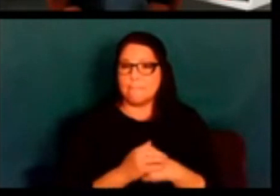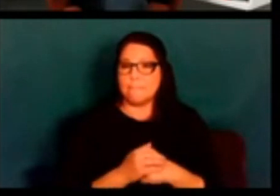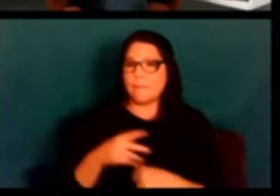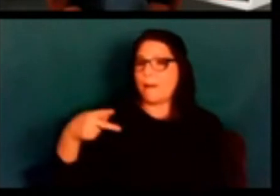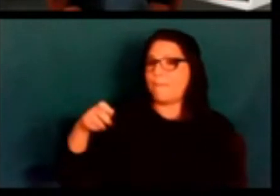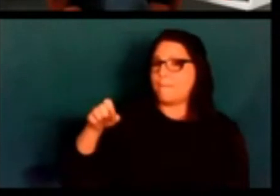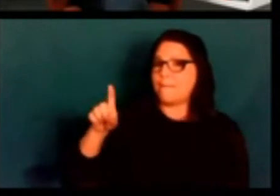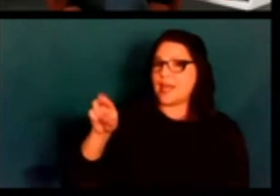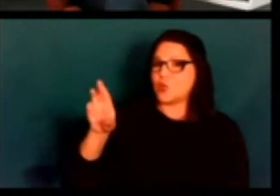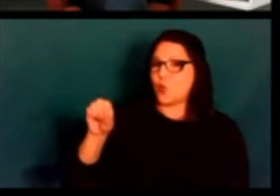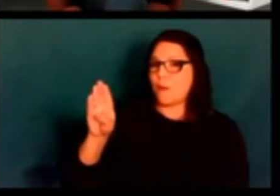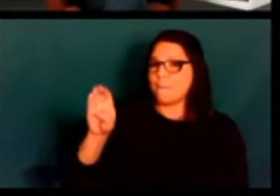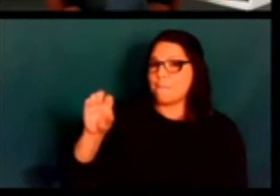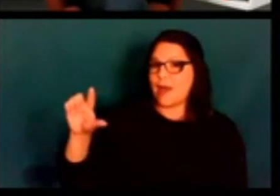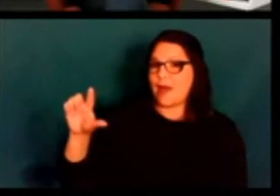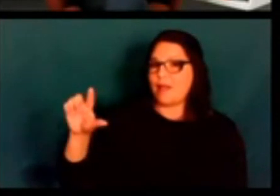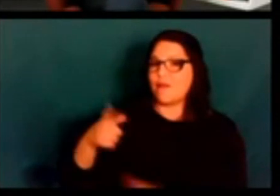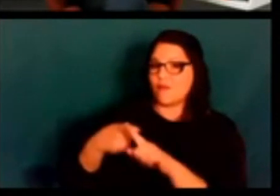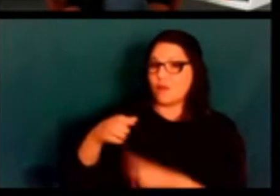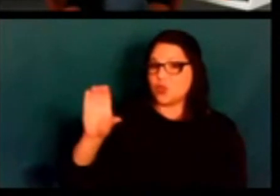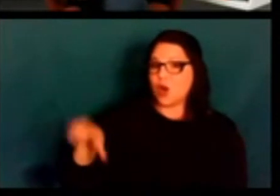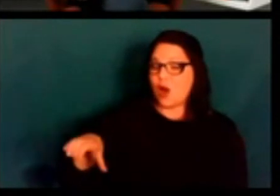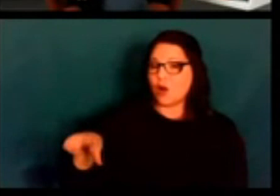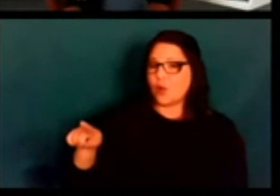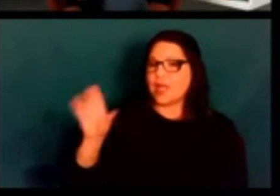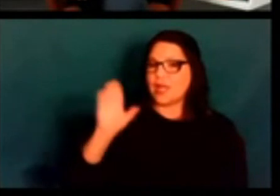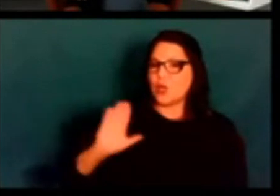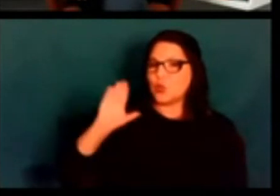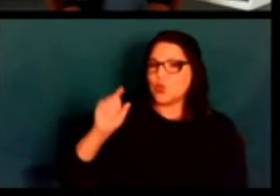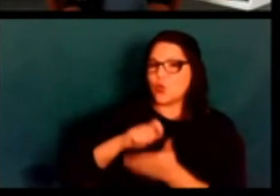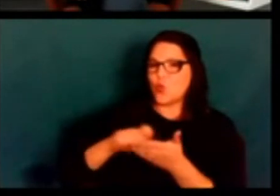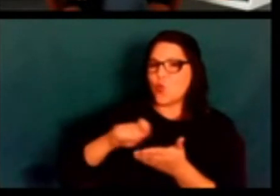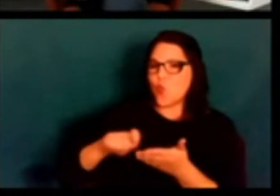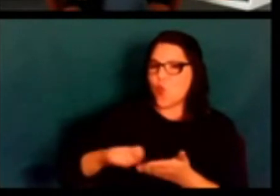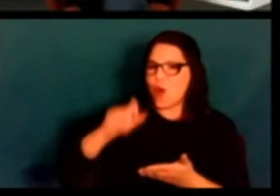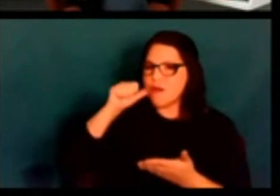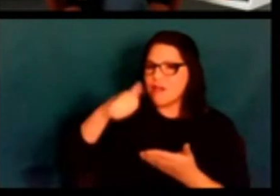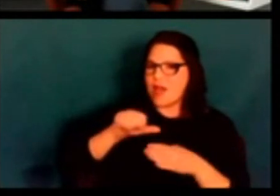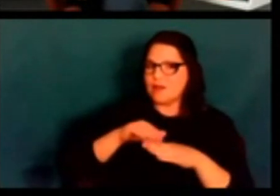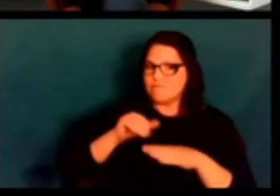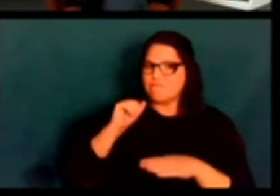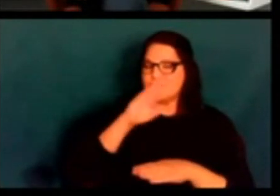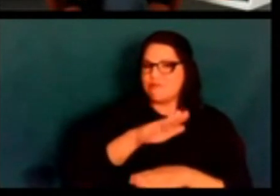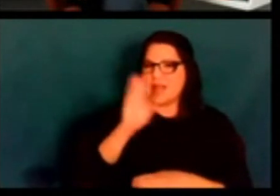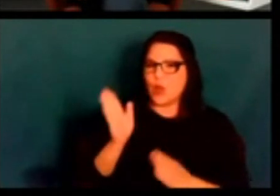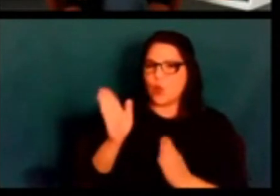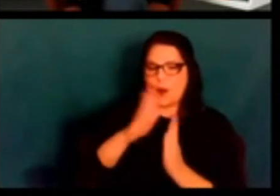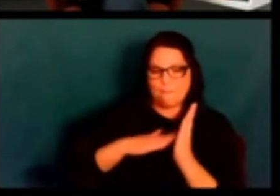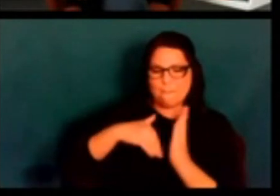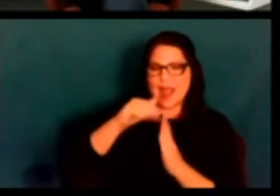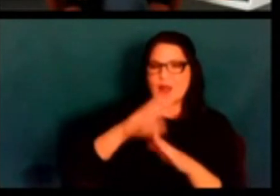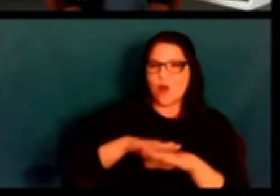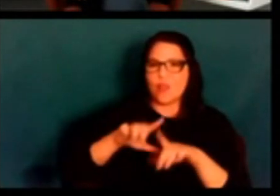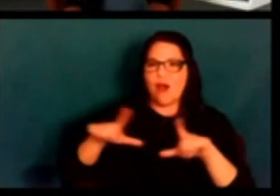Pedro Bell from Chicago used to write me letters, and he used to paint on the